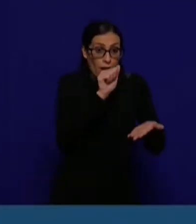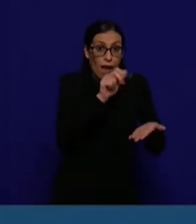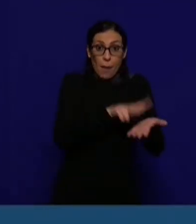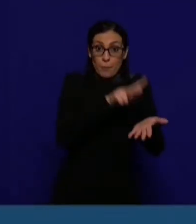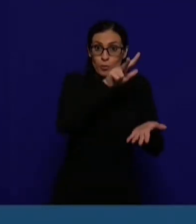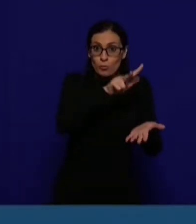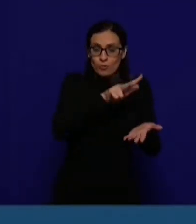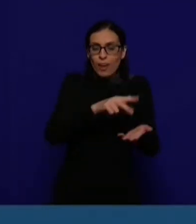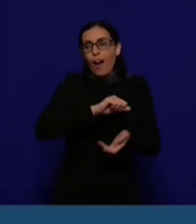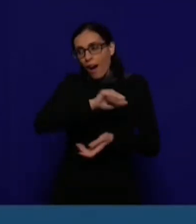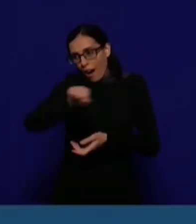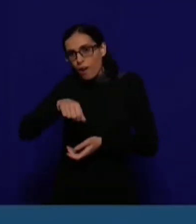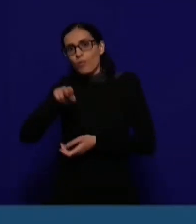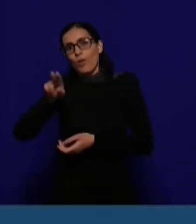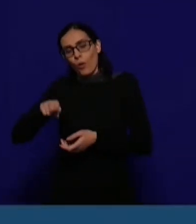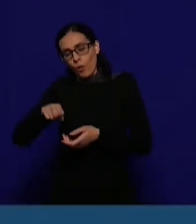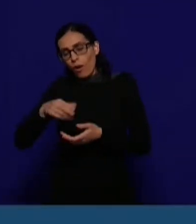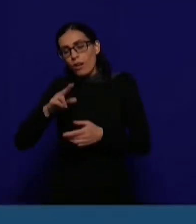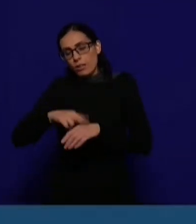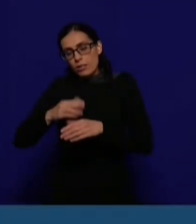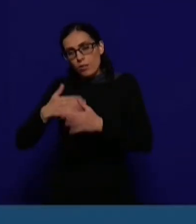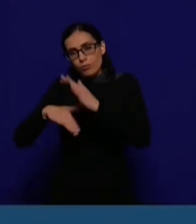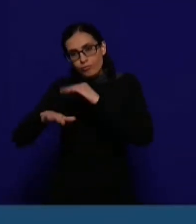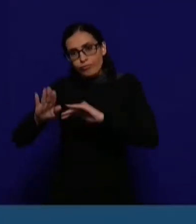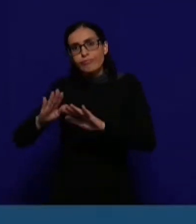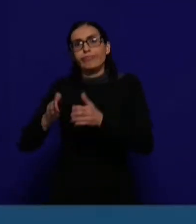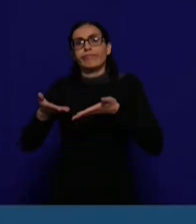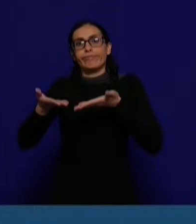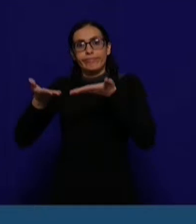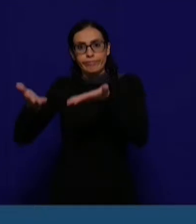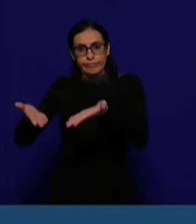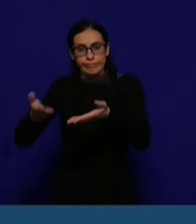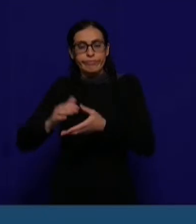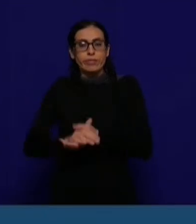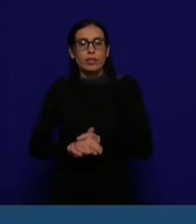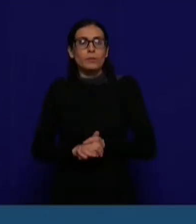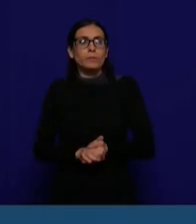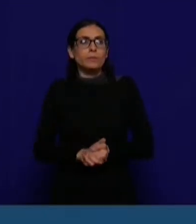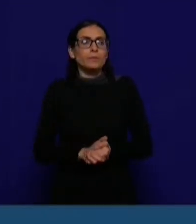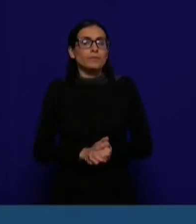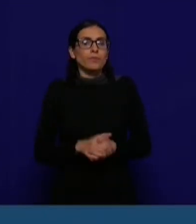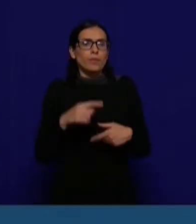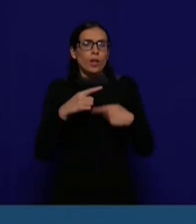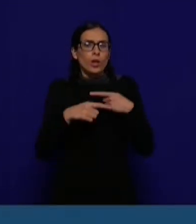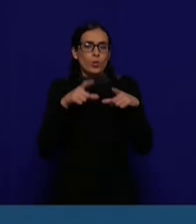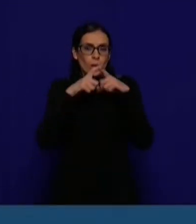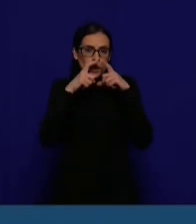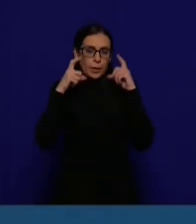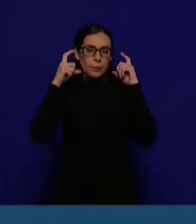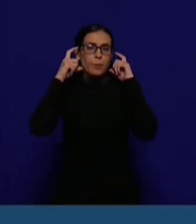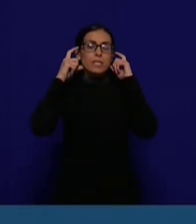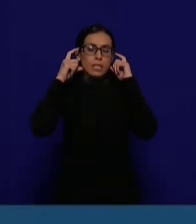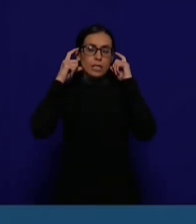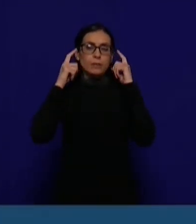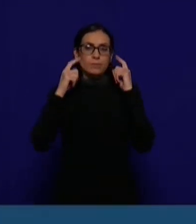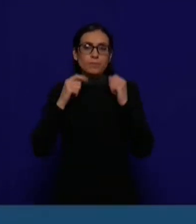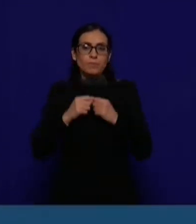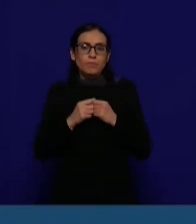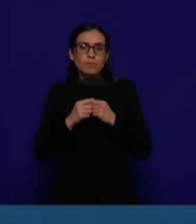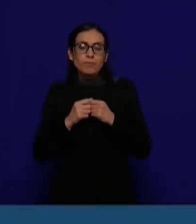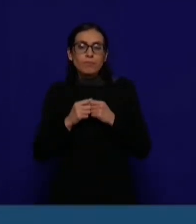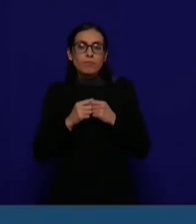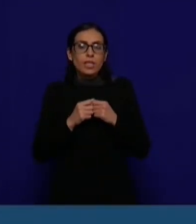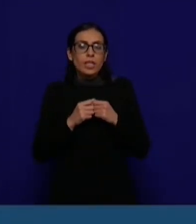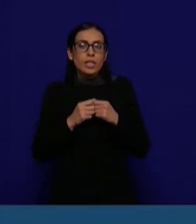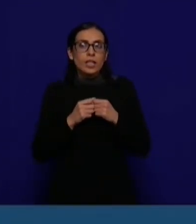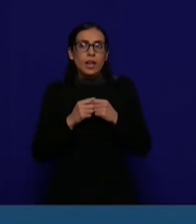hemmhekk aħna nkun nistgħu ikollna roll-out ukoll f'dawn il-persuni. Fuq il-maskri, iva, aħna rajna, matul il-pandemija